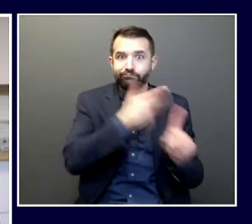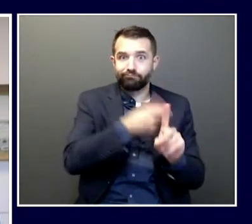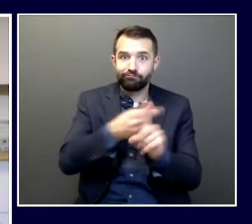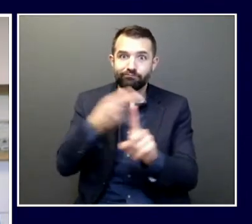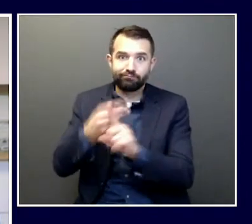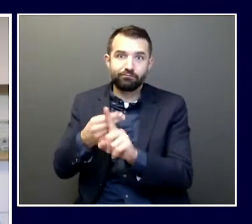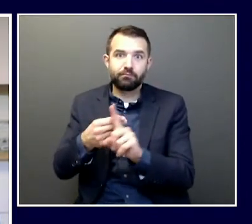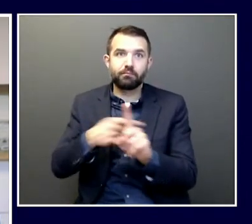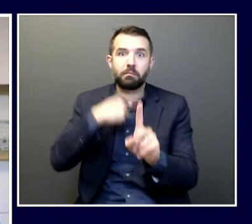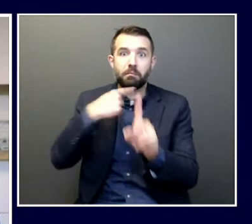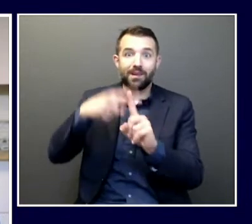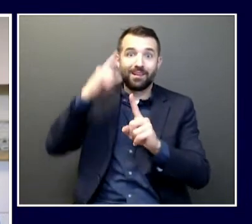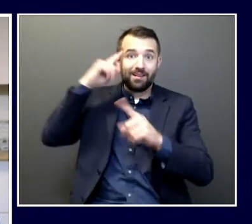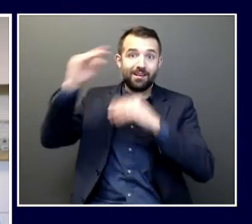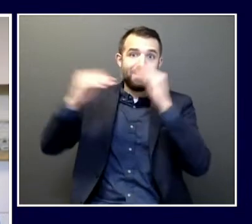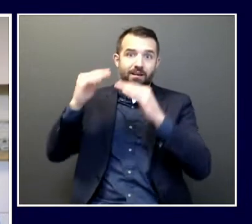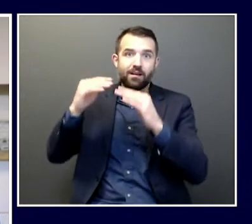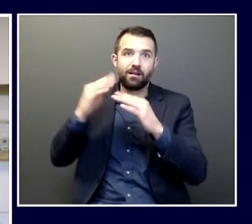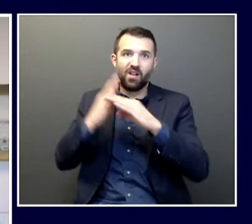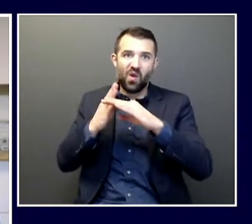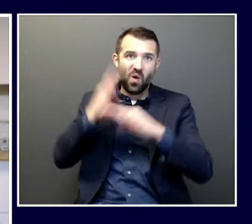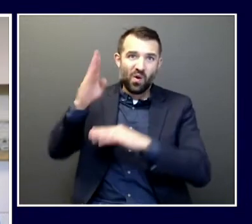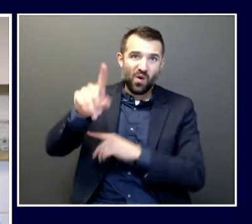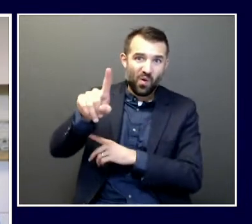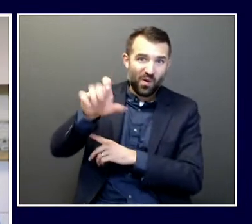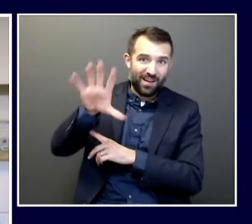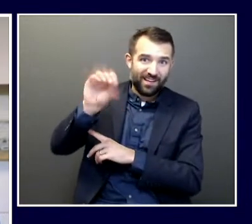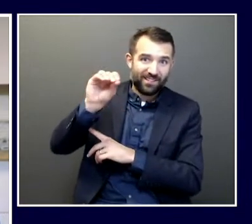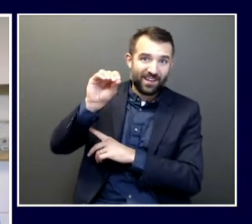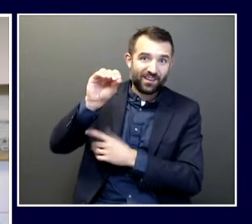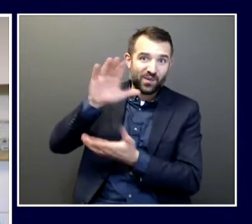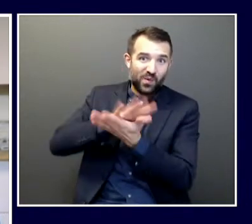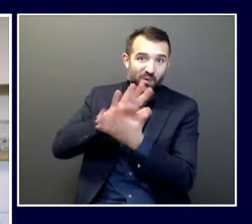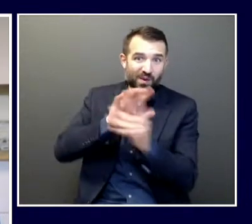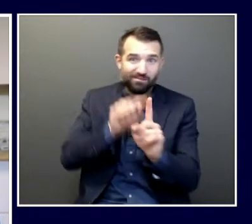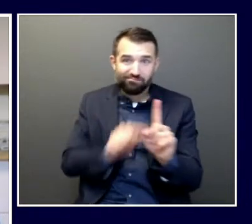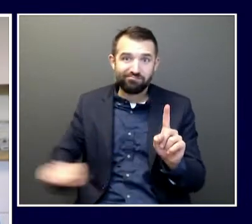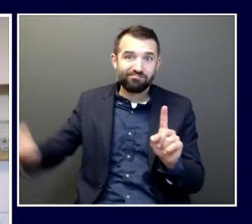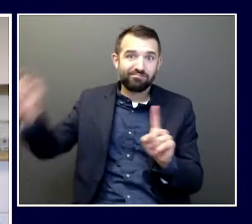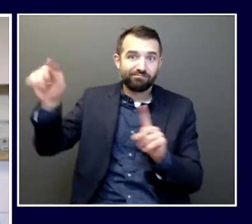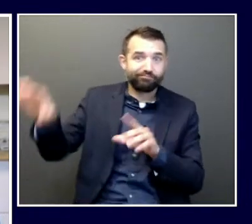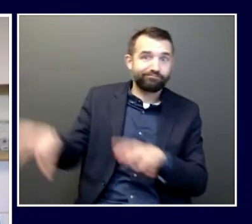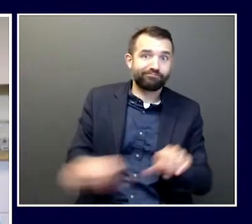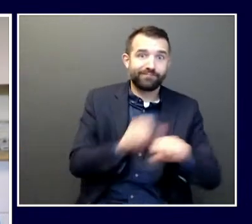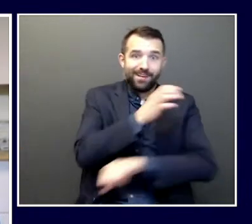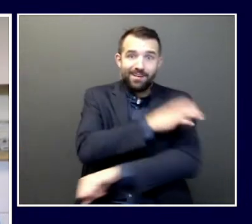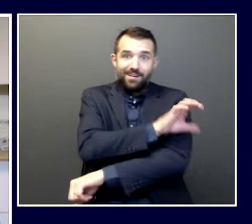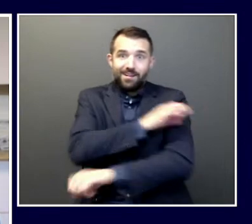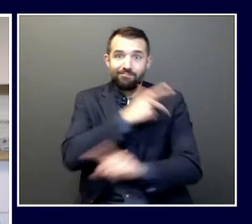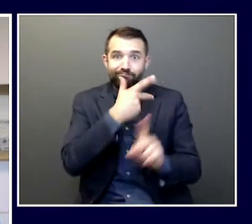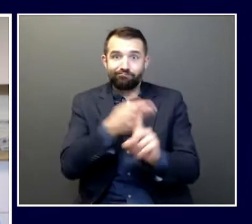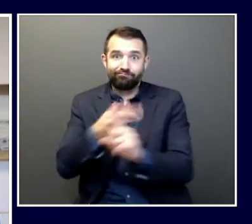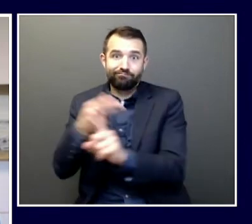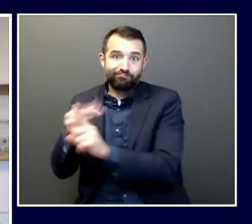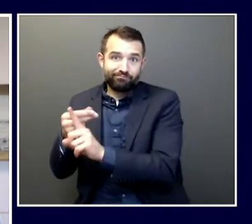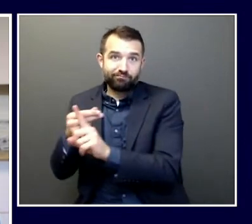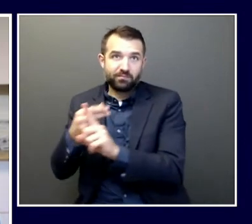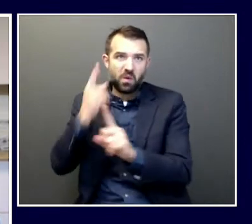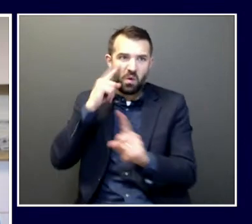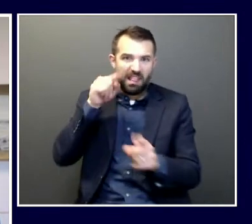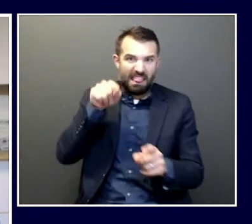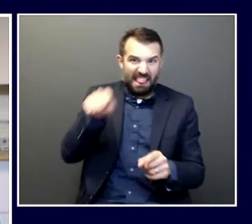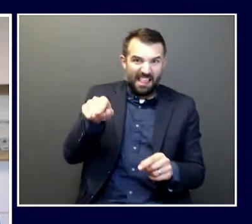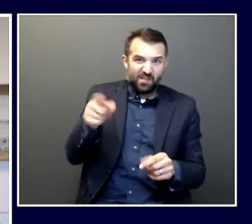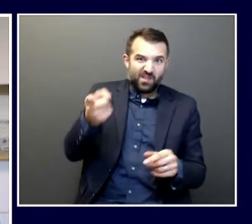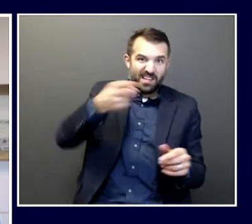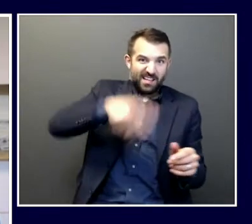over 150 school-based clinics that are happening across the state in the coming weeks. On top of that, as we